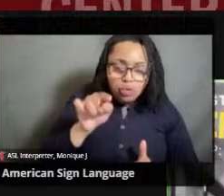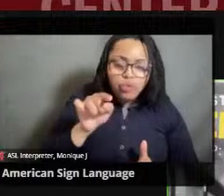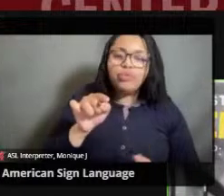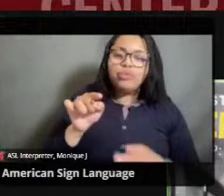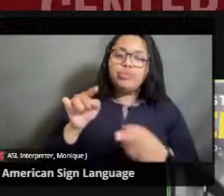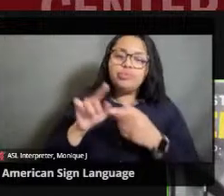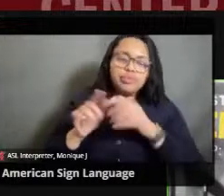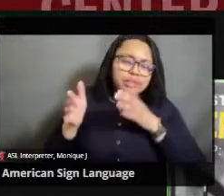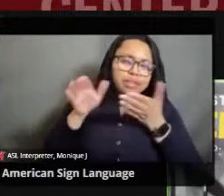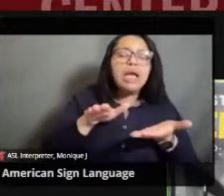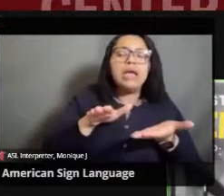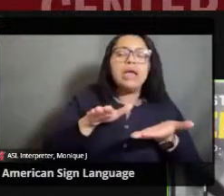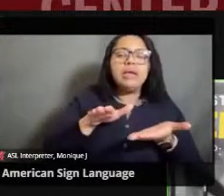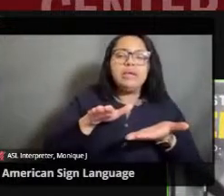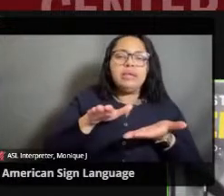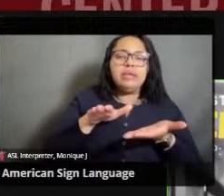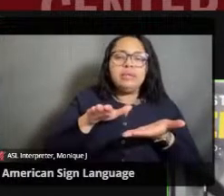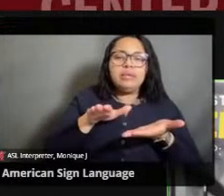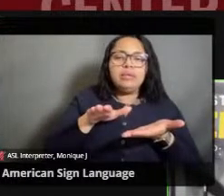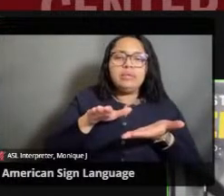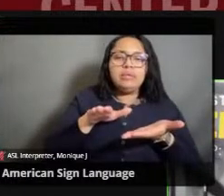die.